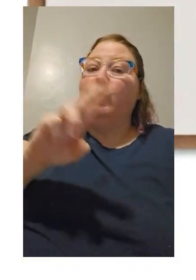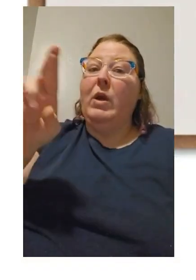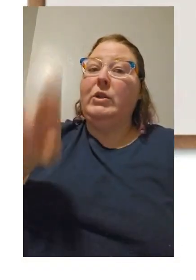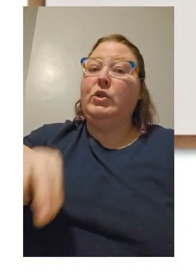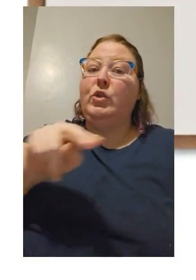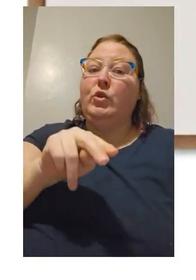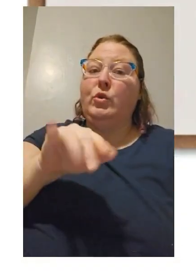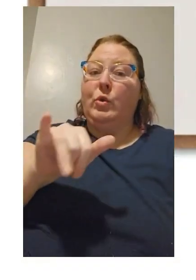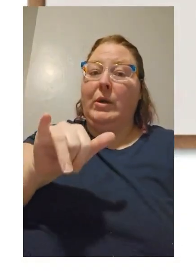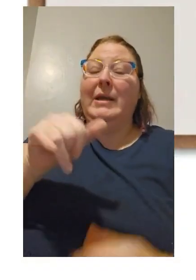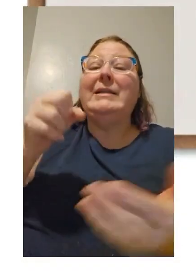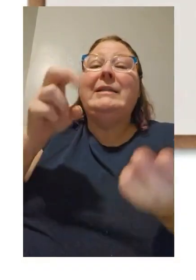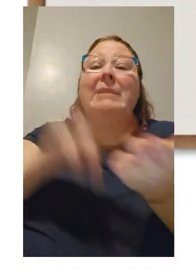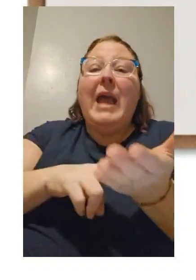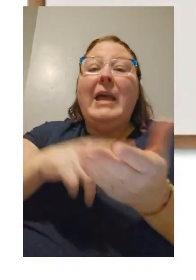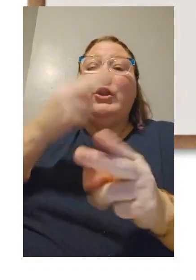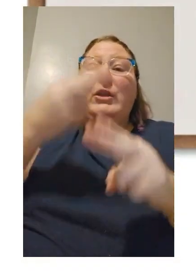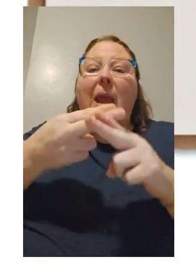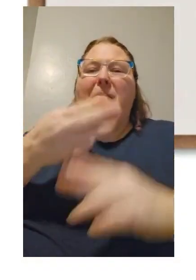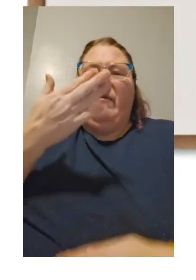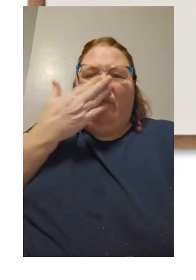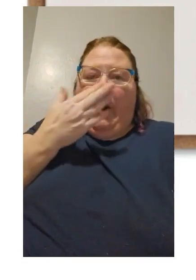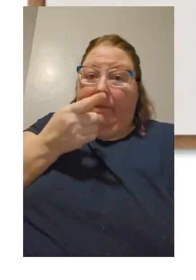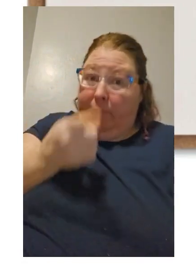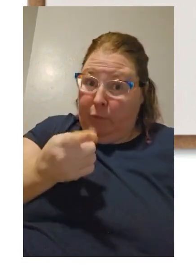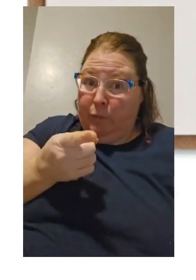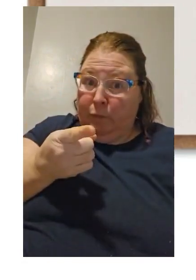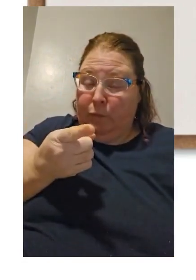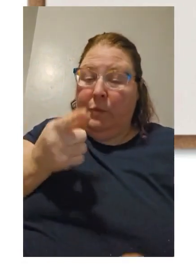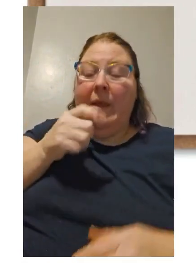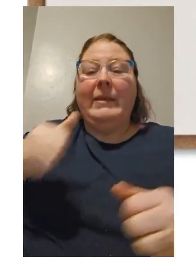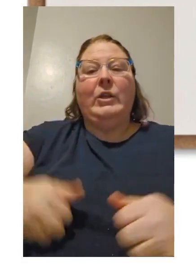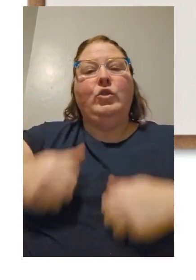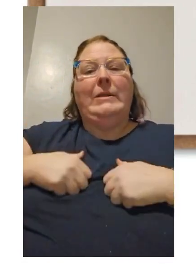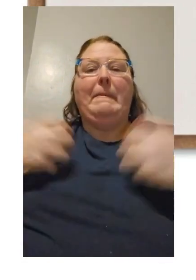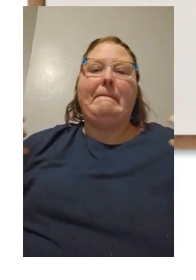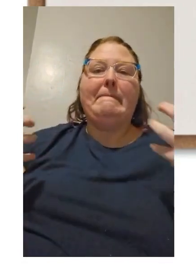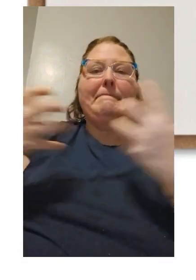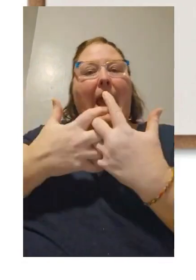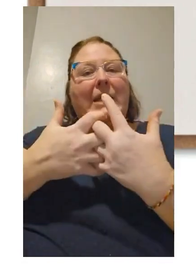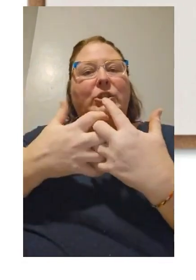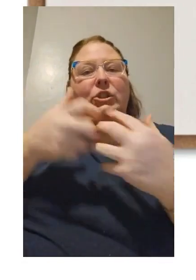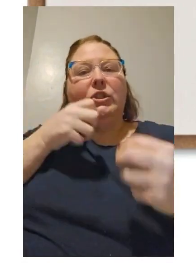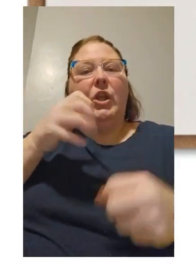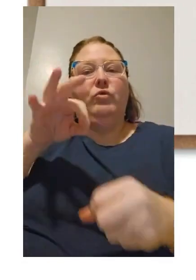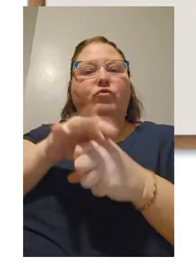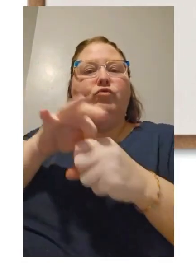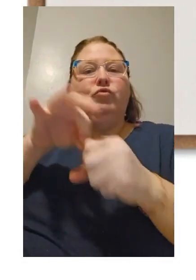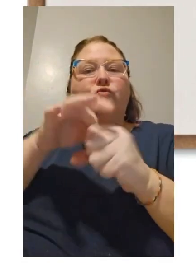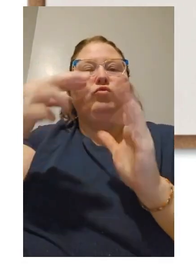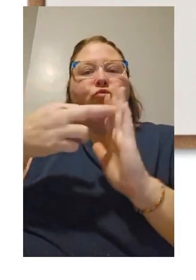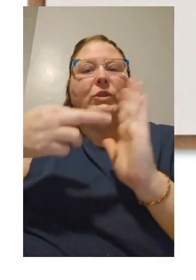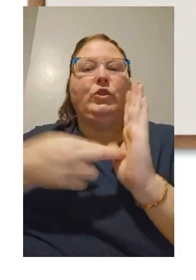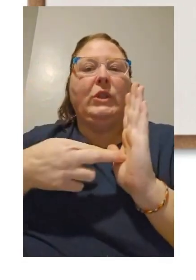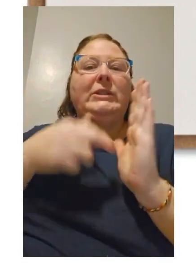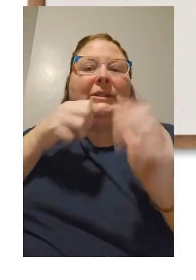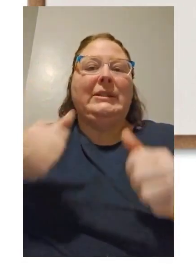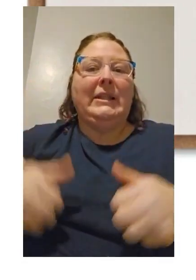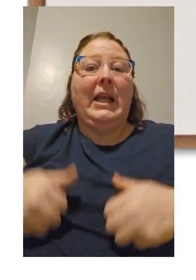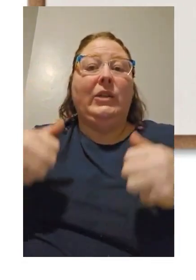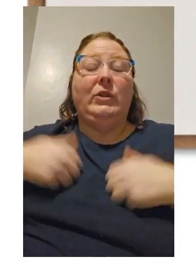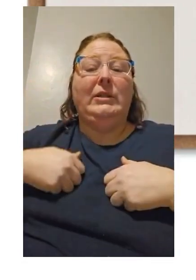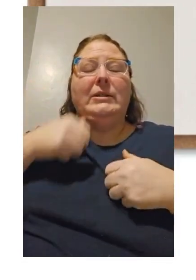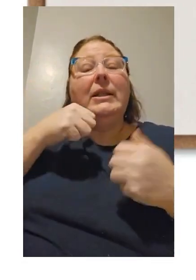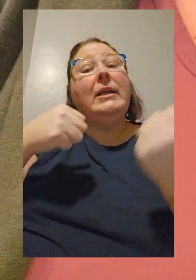registered Democrat in Rochester, New York. They must sign their name in front of you, and the address listed must match their voter